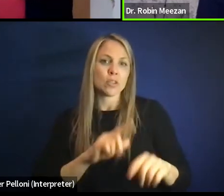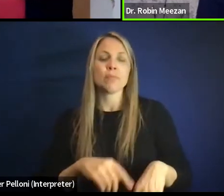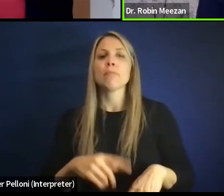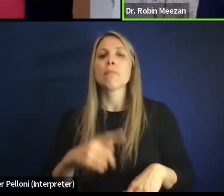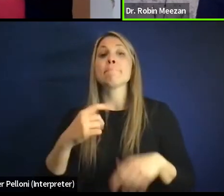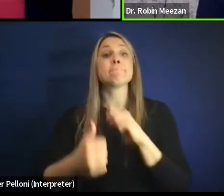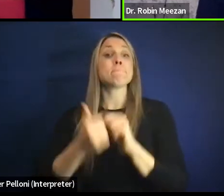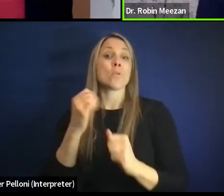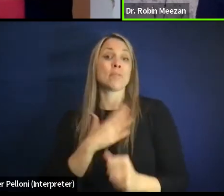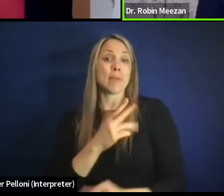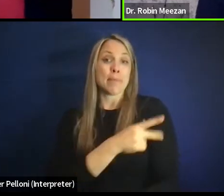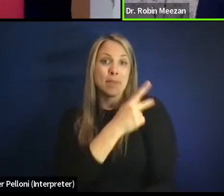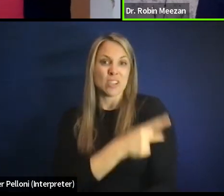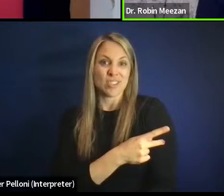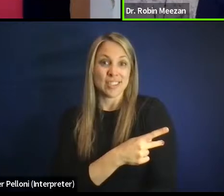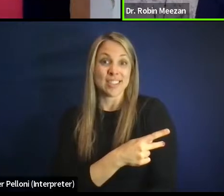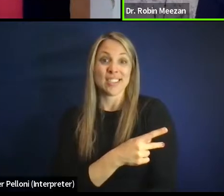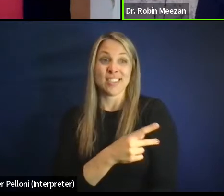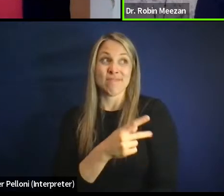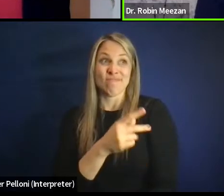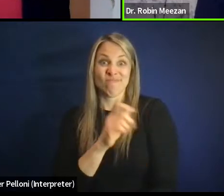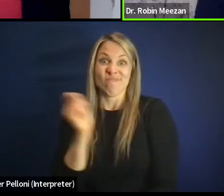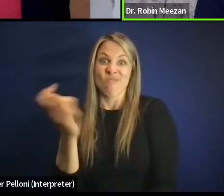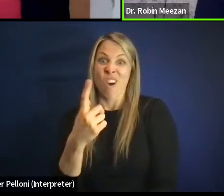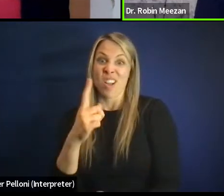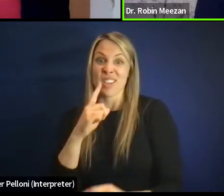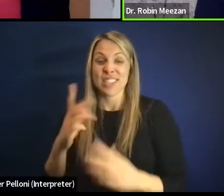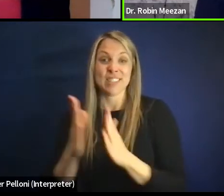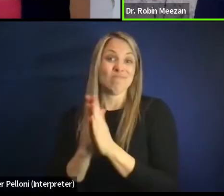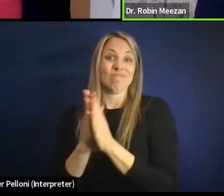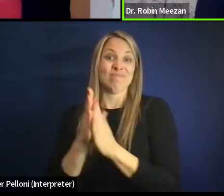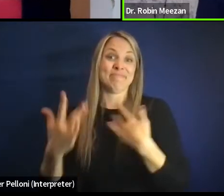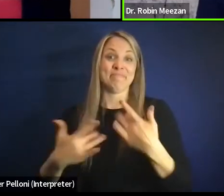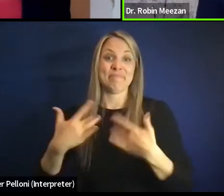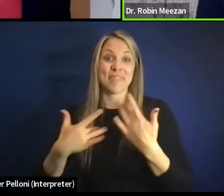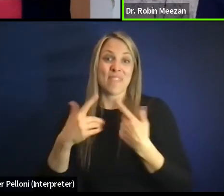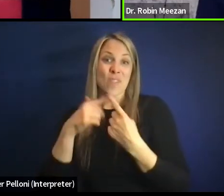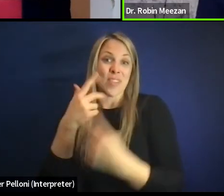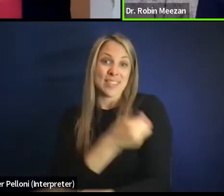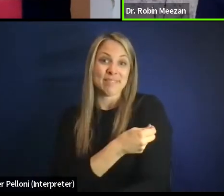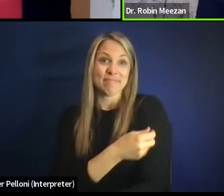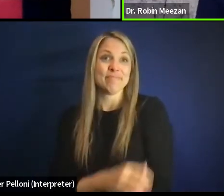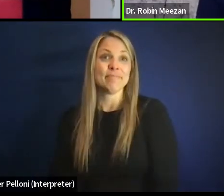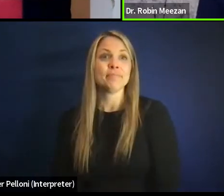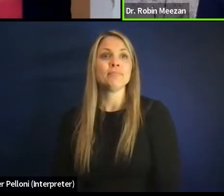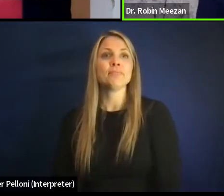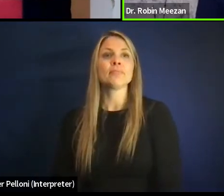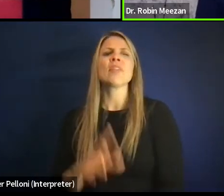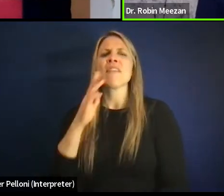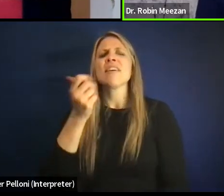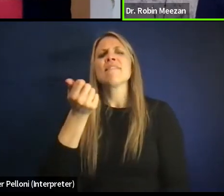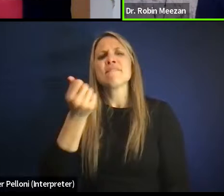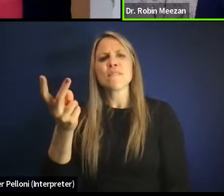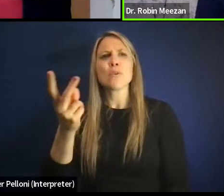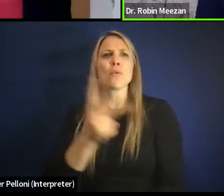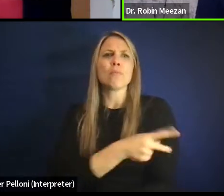that most of my patients are actually really enthusiastic and excited to get vaccinated. I've had a few patients who've